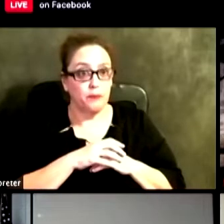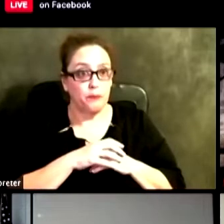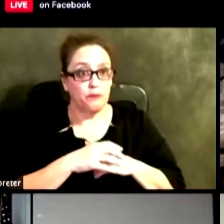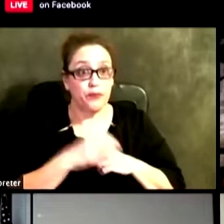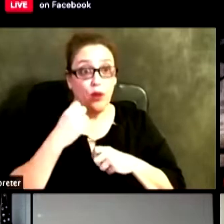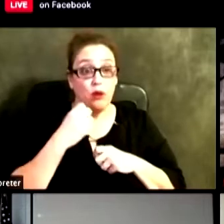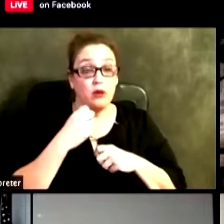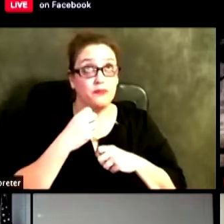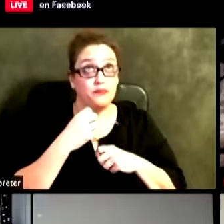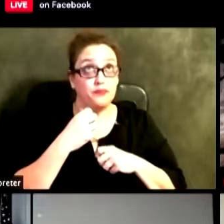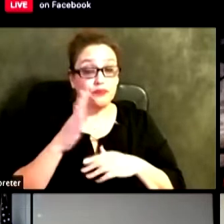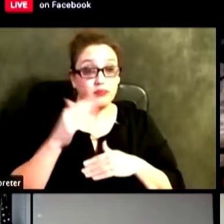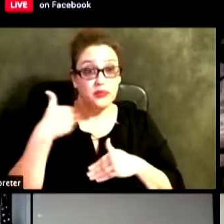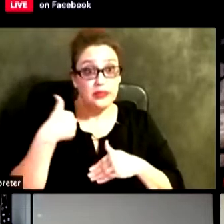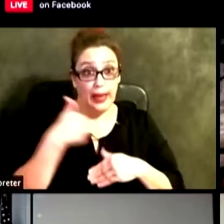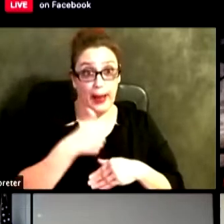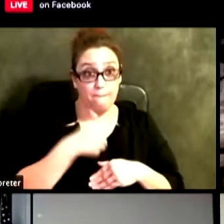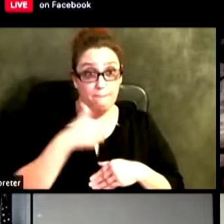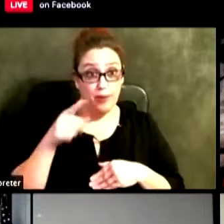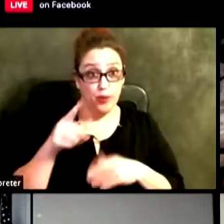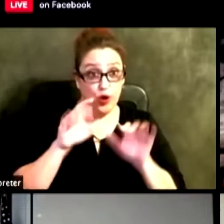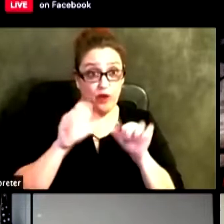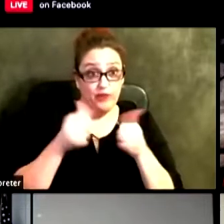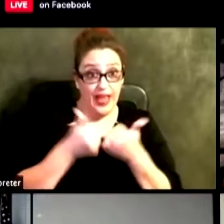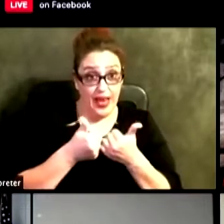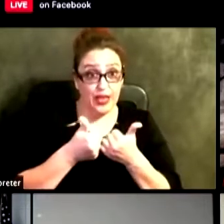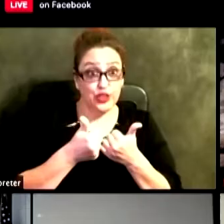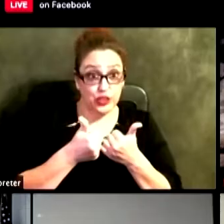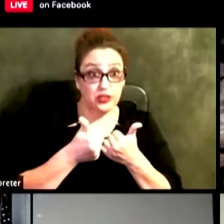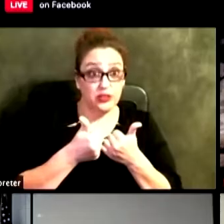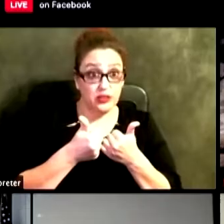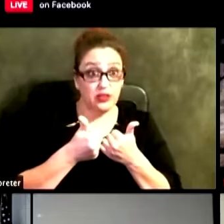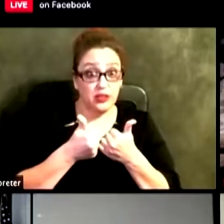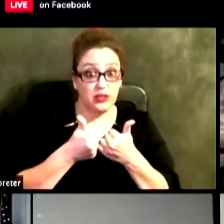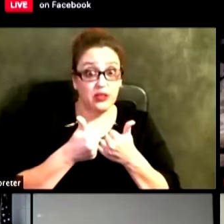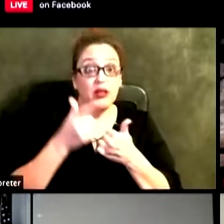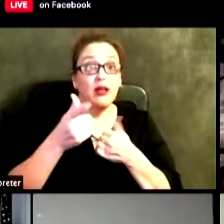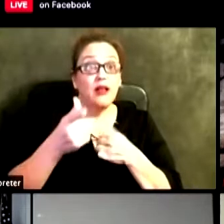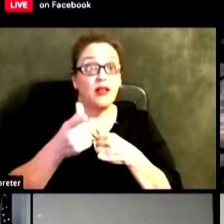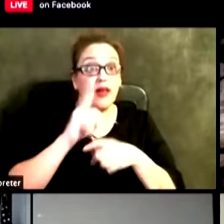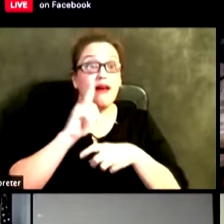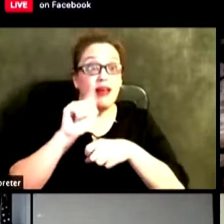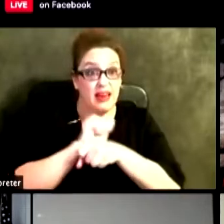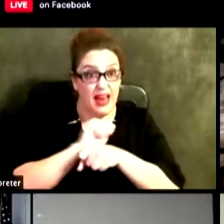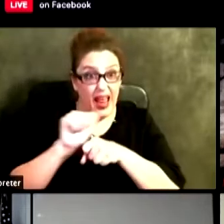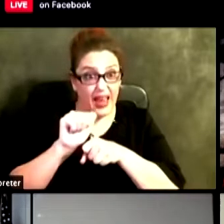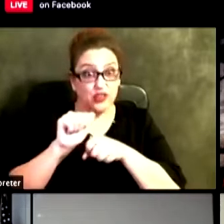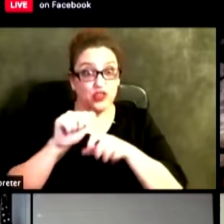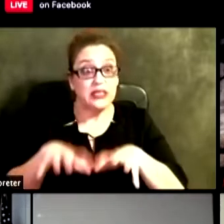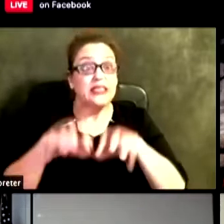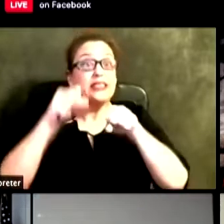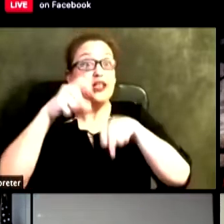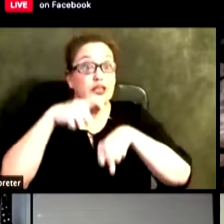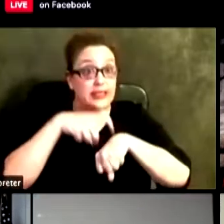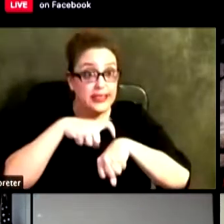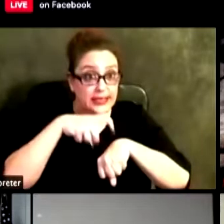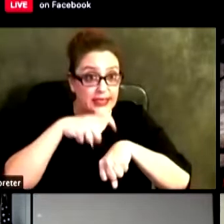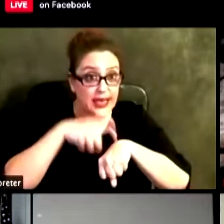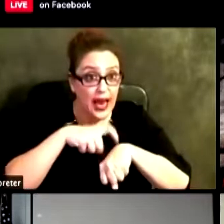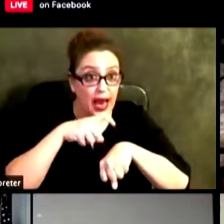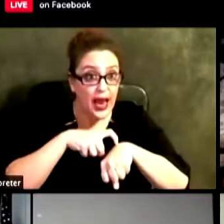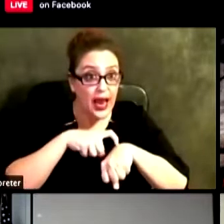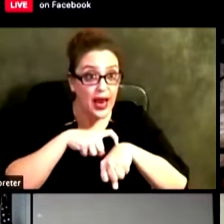A member of the agency that has actually taken their time to unpack their